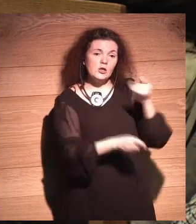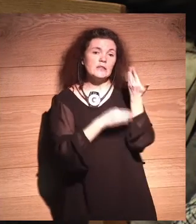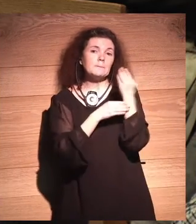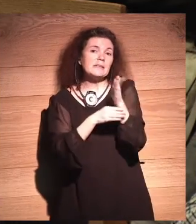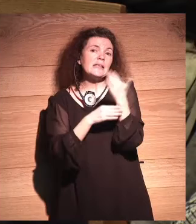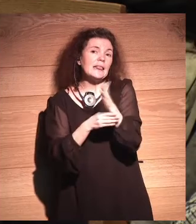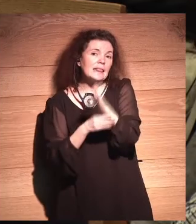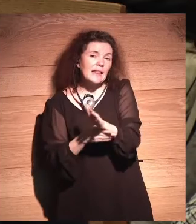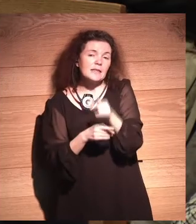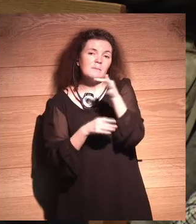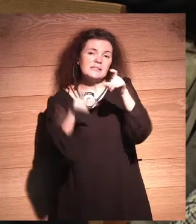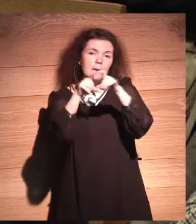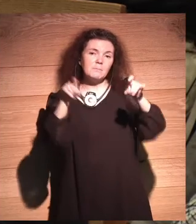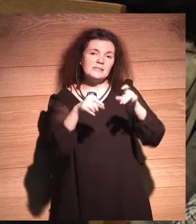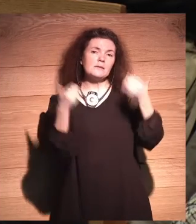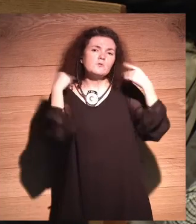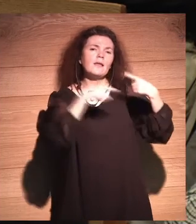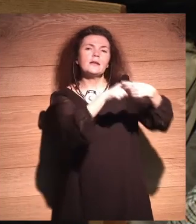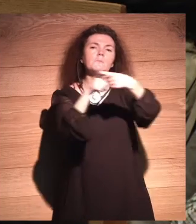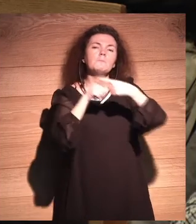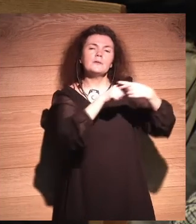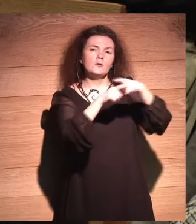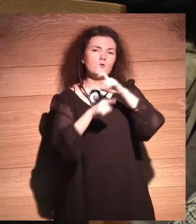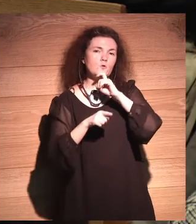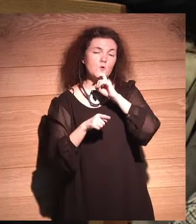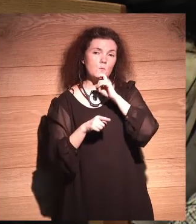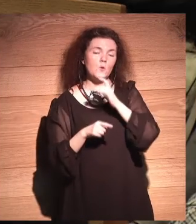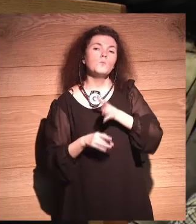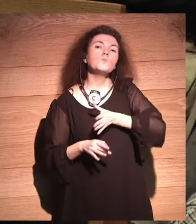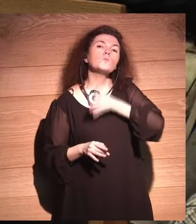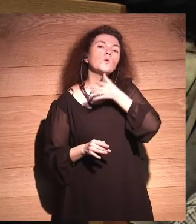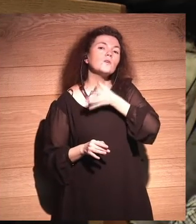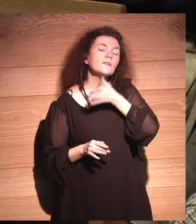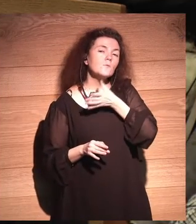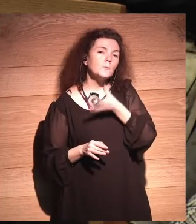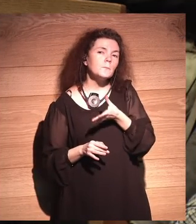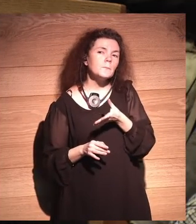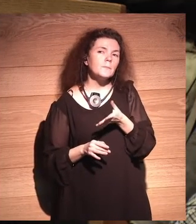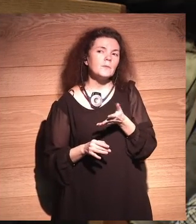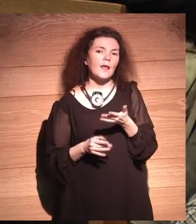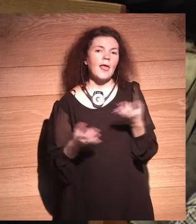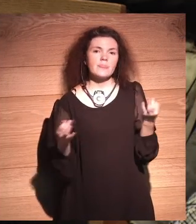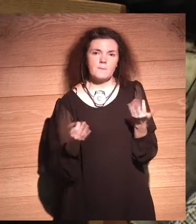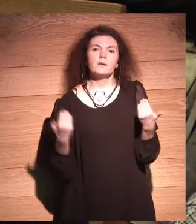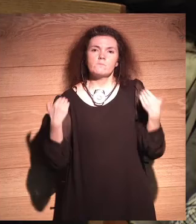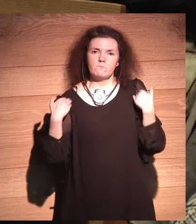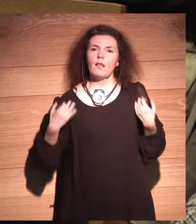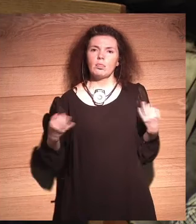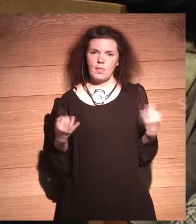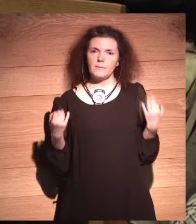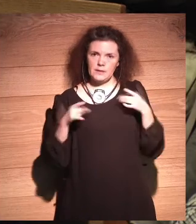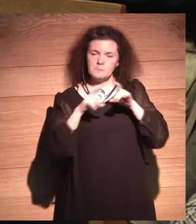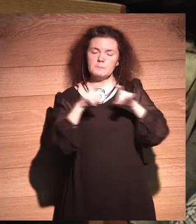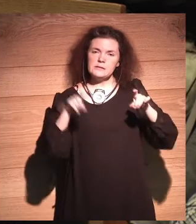If company, like the responsibility of companies should exist or not, and within